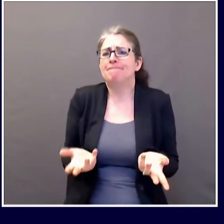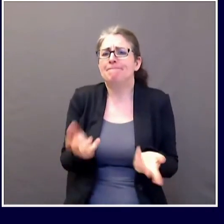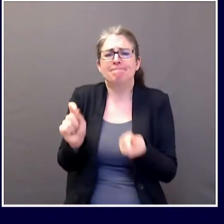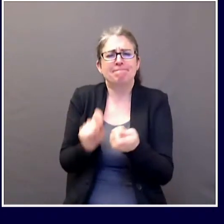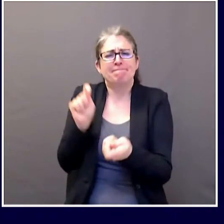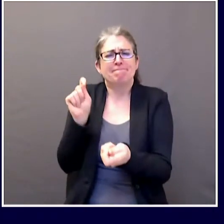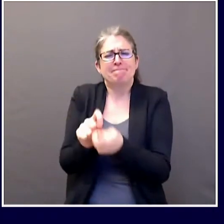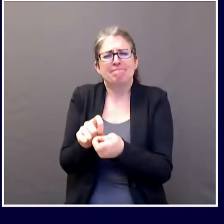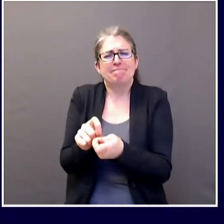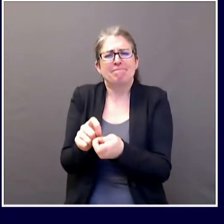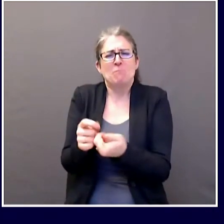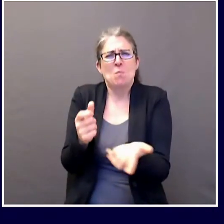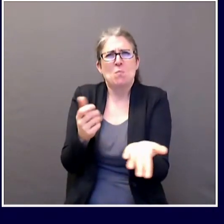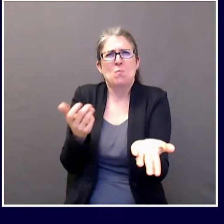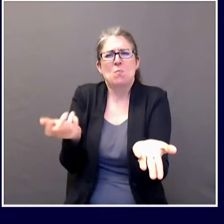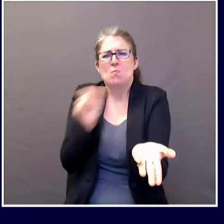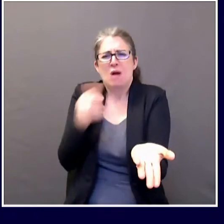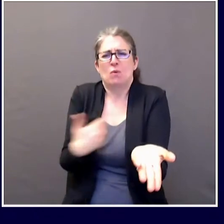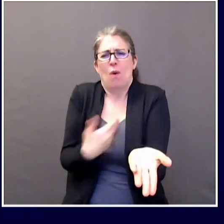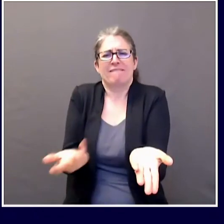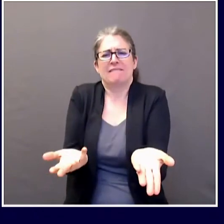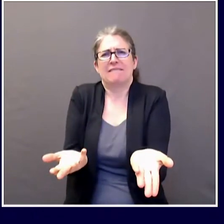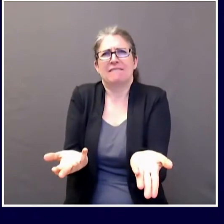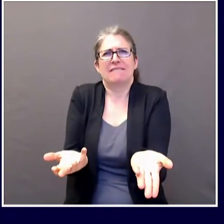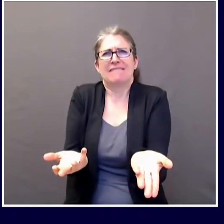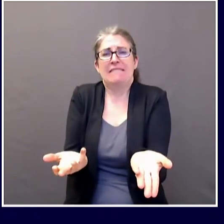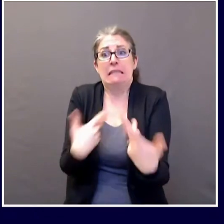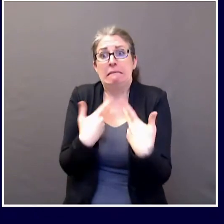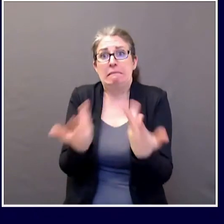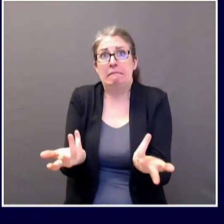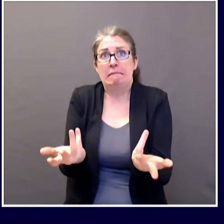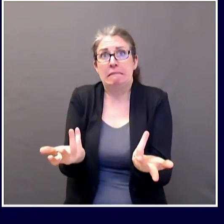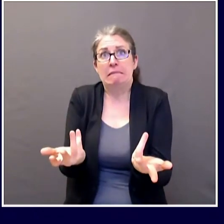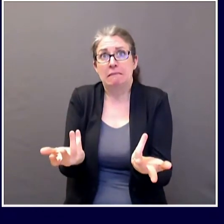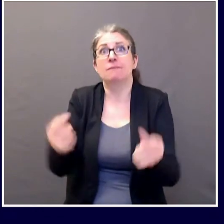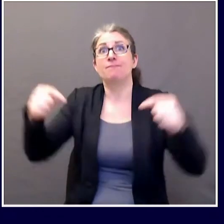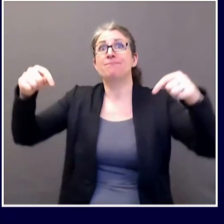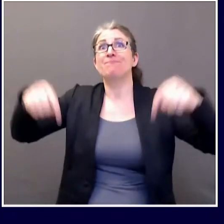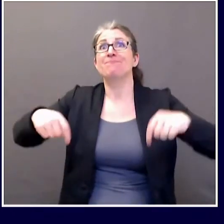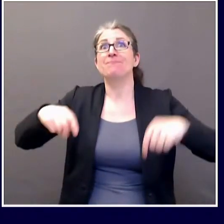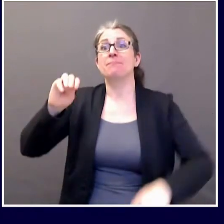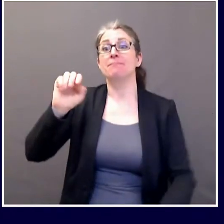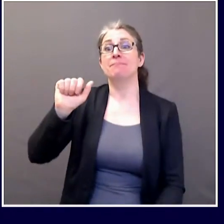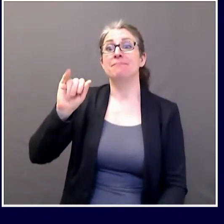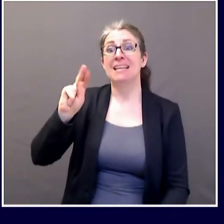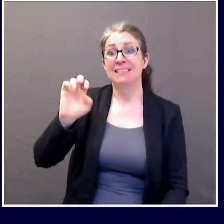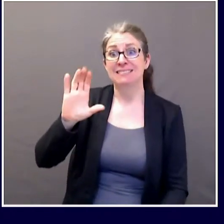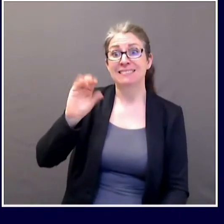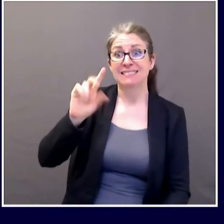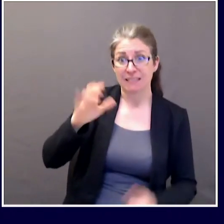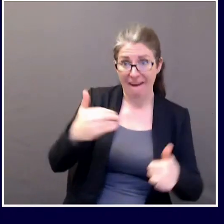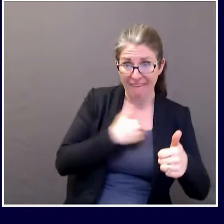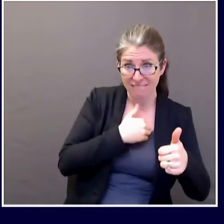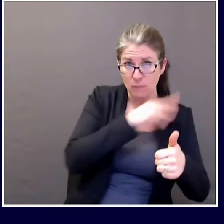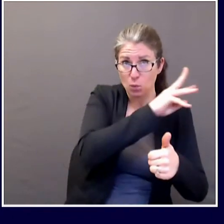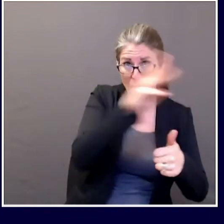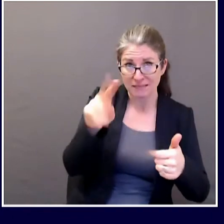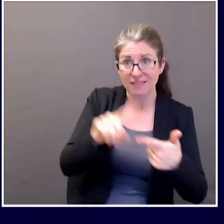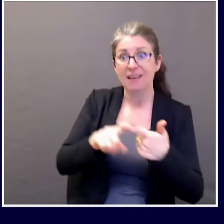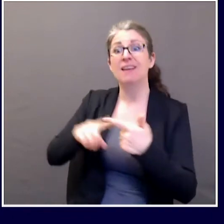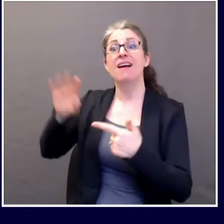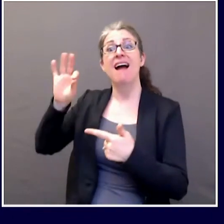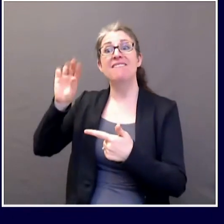We've got a lot of it on our website. The US CDC has a lot of it on their website. The US FDA has a lot of it on their